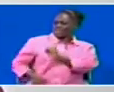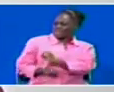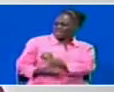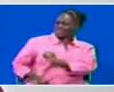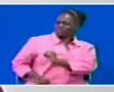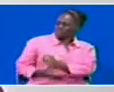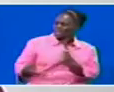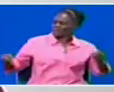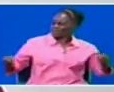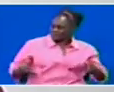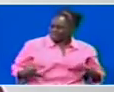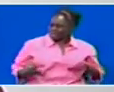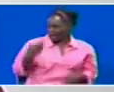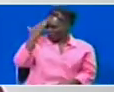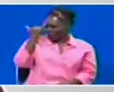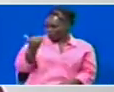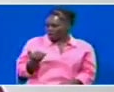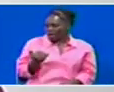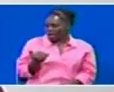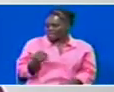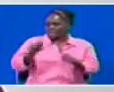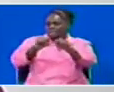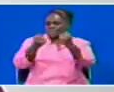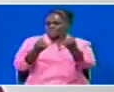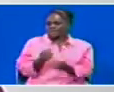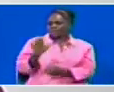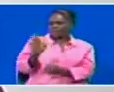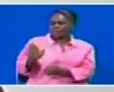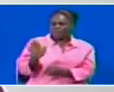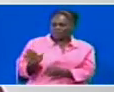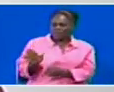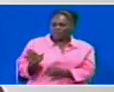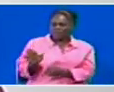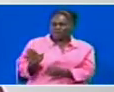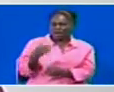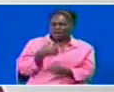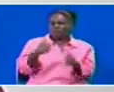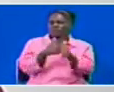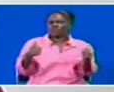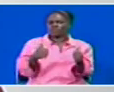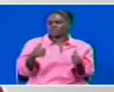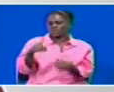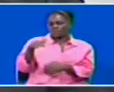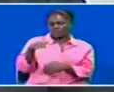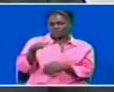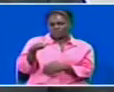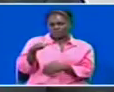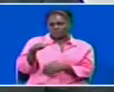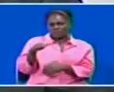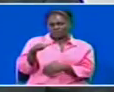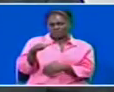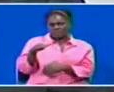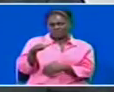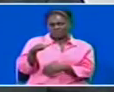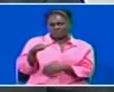us why is it that their system doesn't have a default system, then IEBC but why should has IEBC, a problem. Why